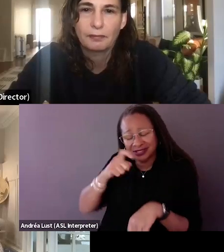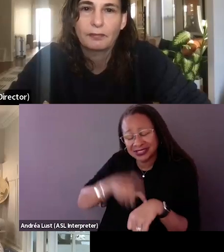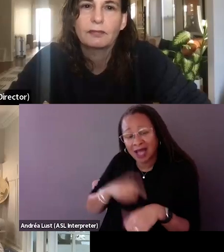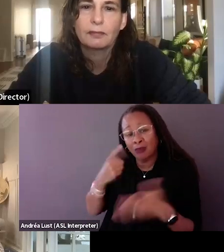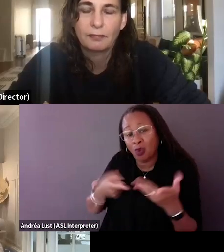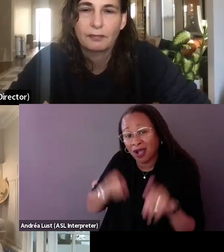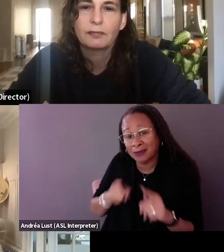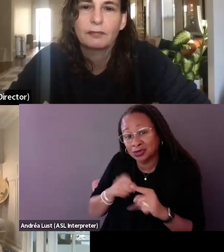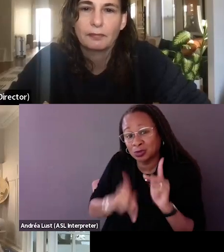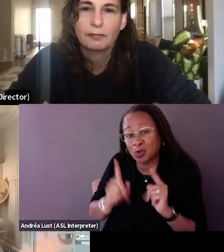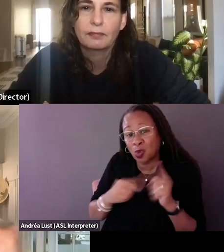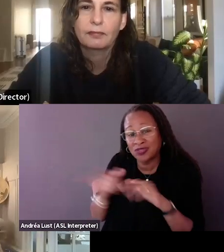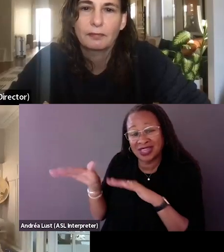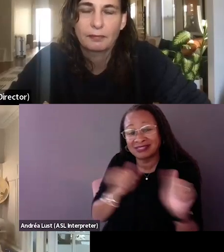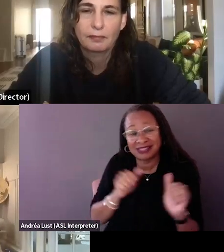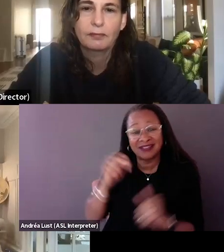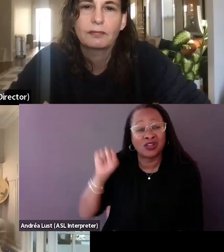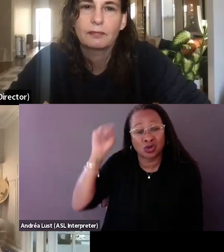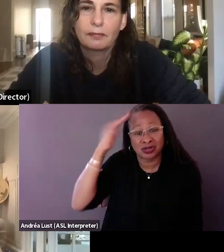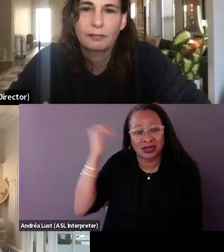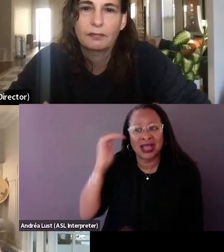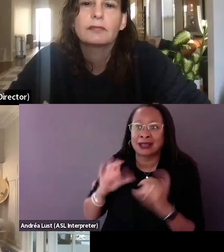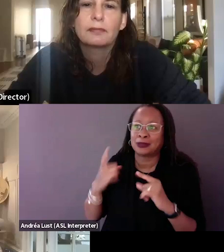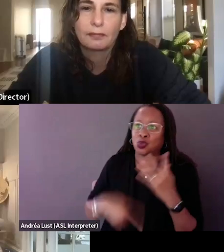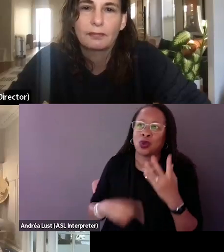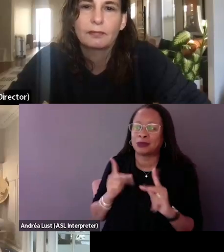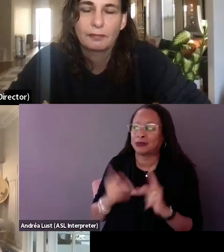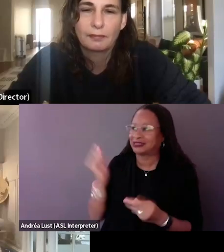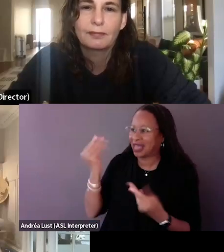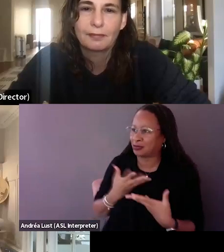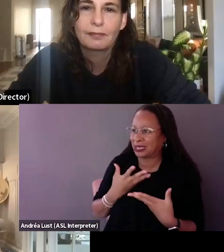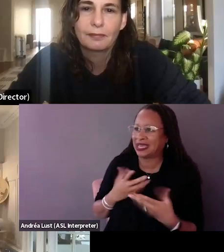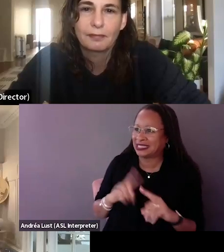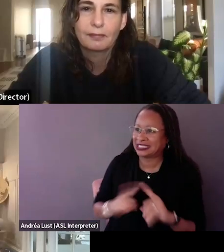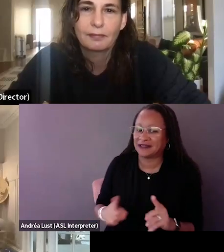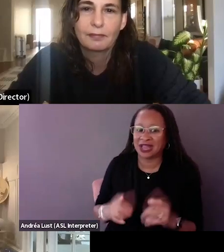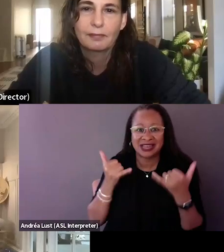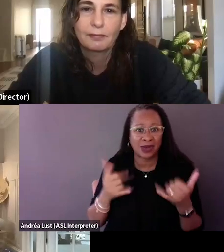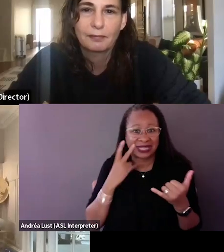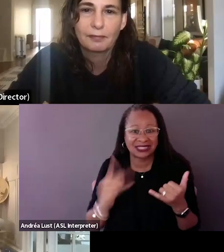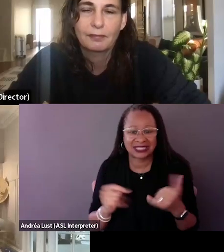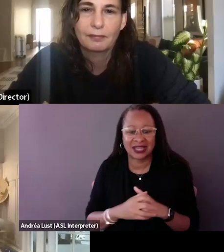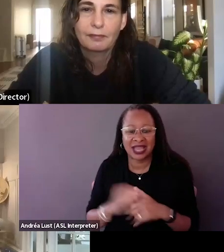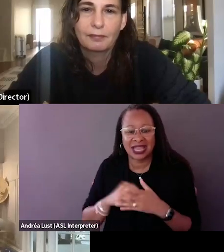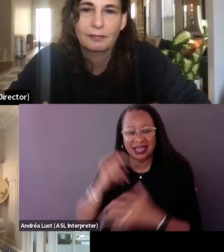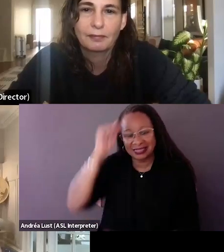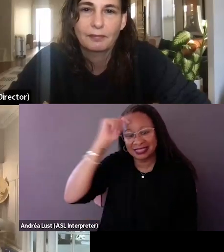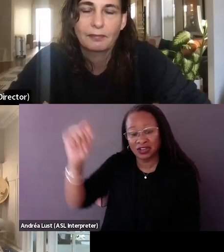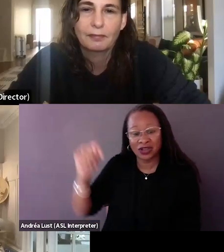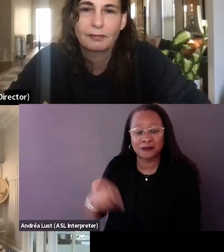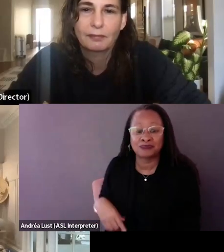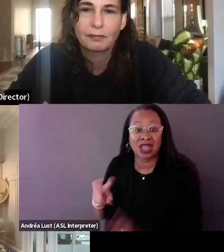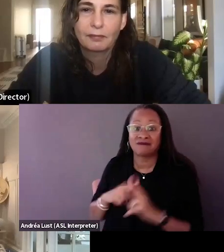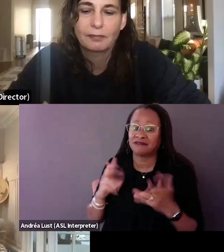what happens versus somebody telling you what happened, and you can kind of, in theory understand it. So I think I'm